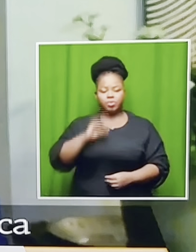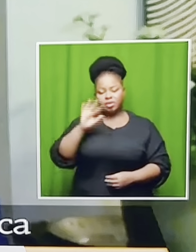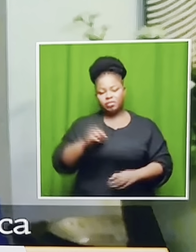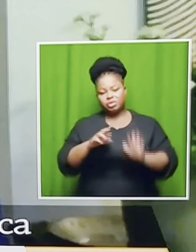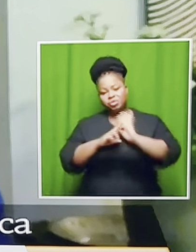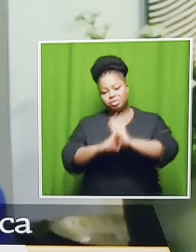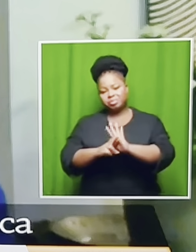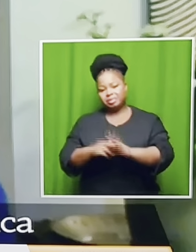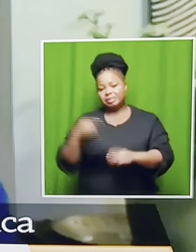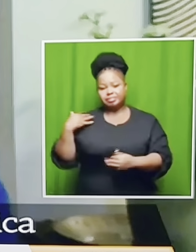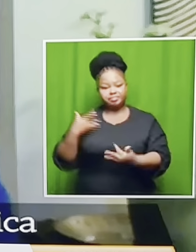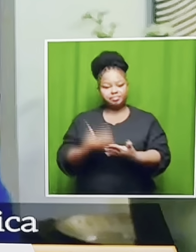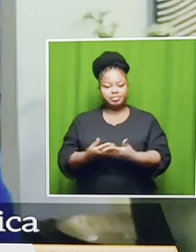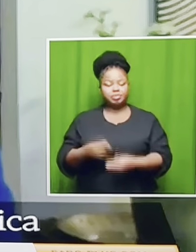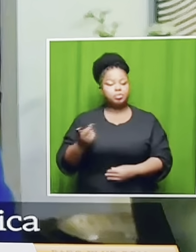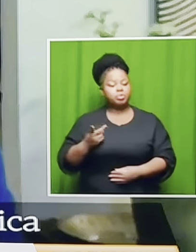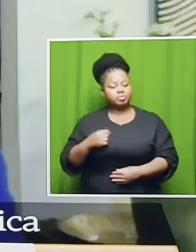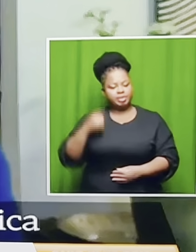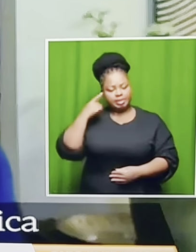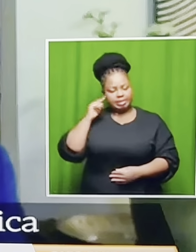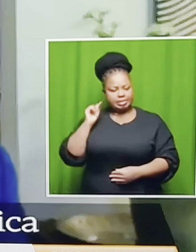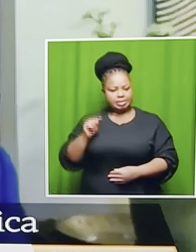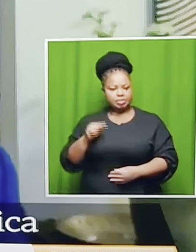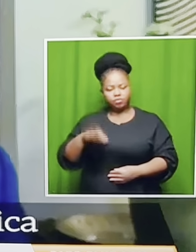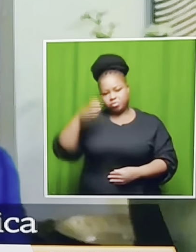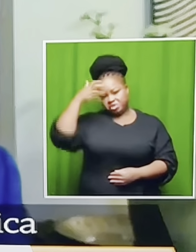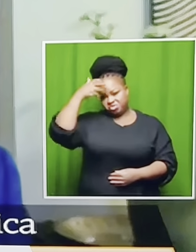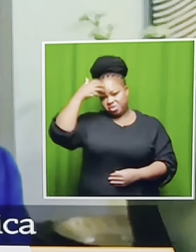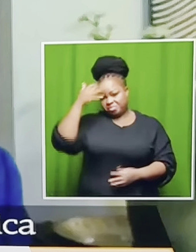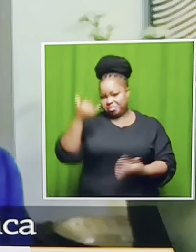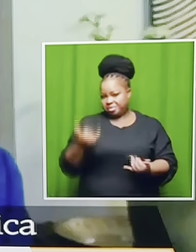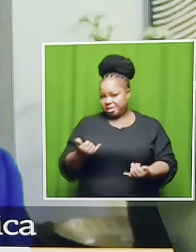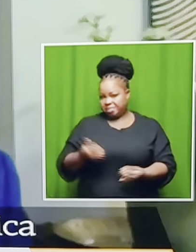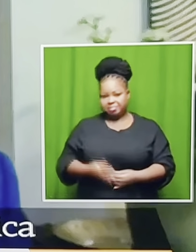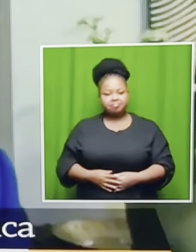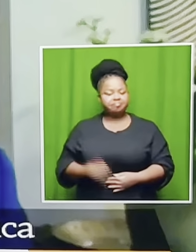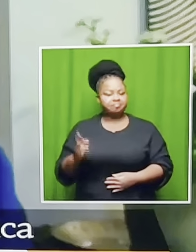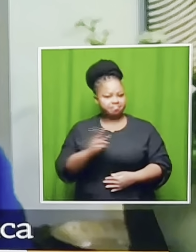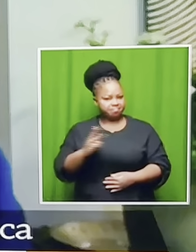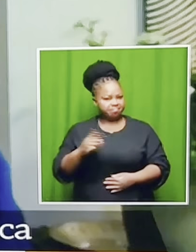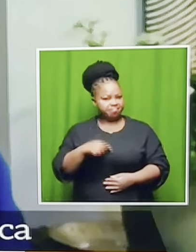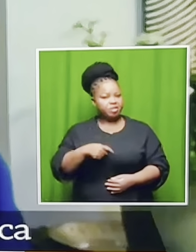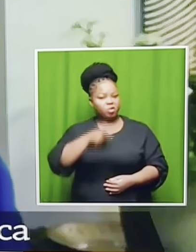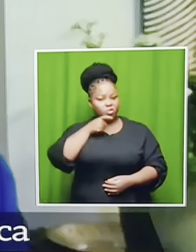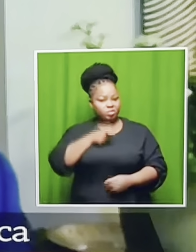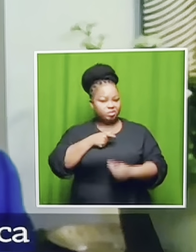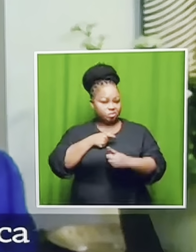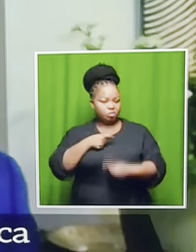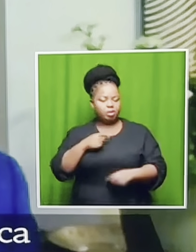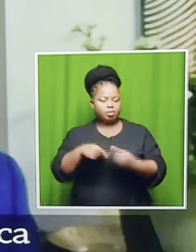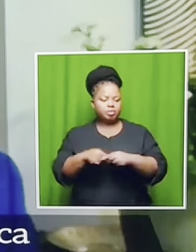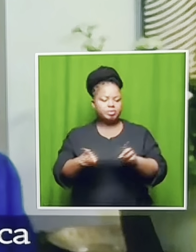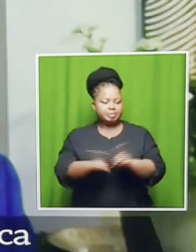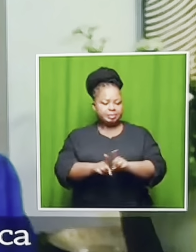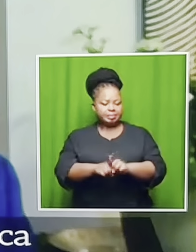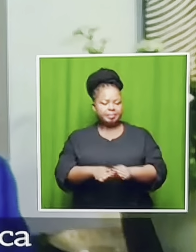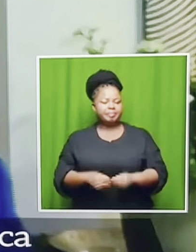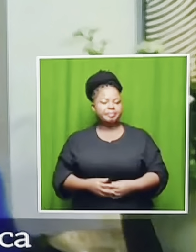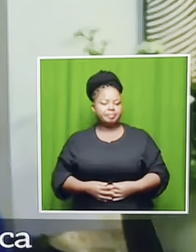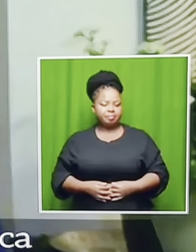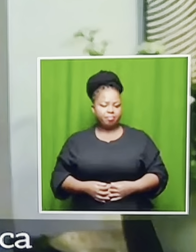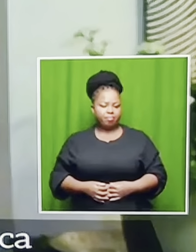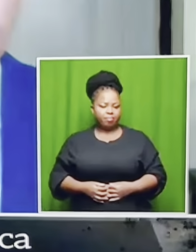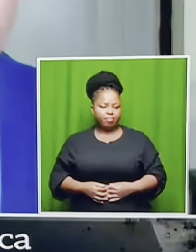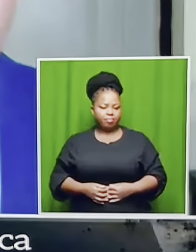his career. And this, I think, this post from Donald Trump today and the subsequent remarks very much speak to what the ambassador was saying in that